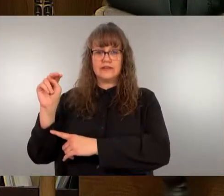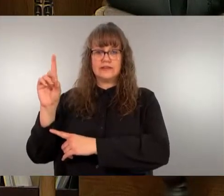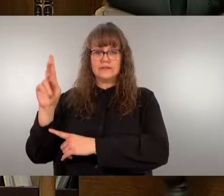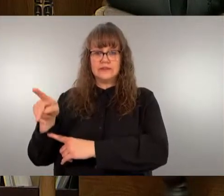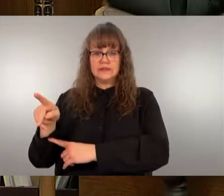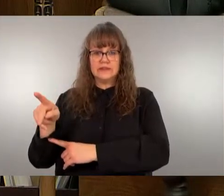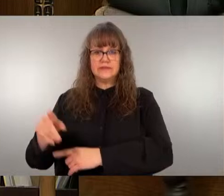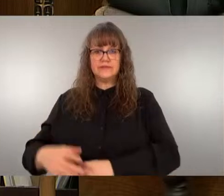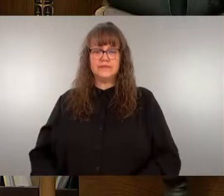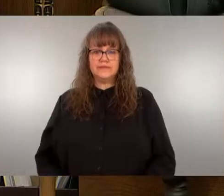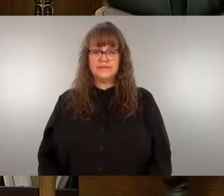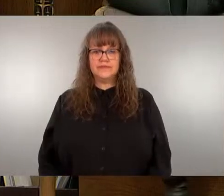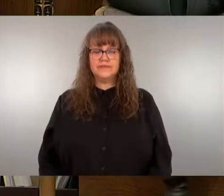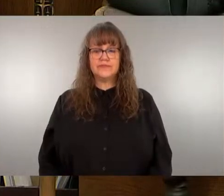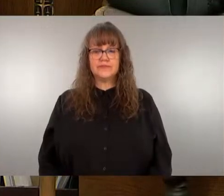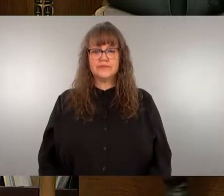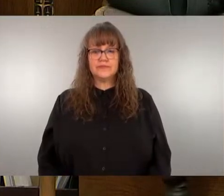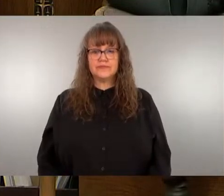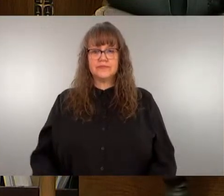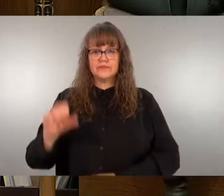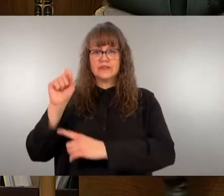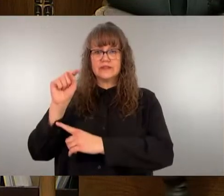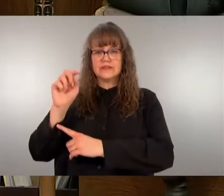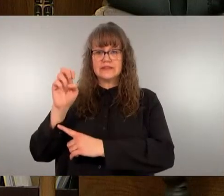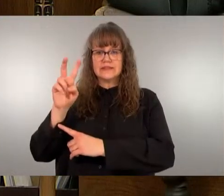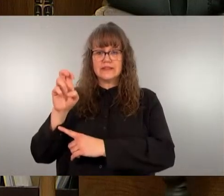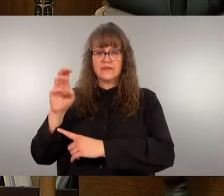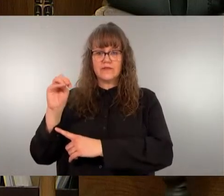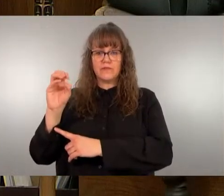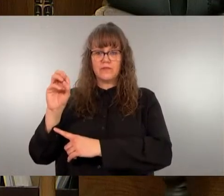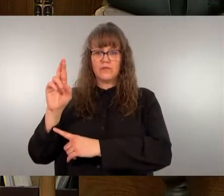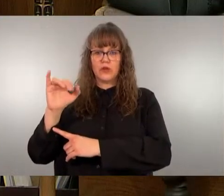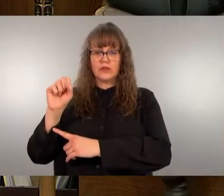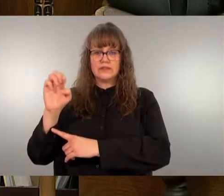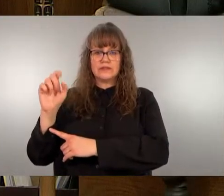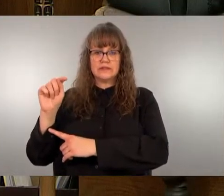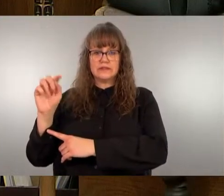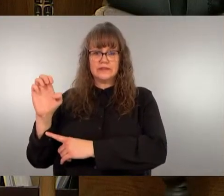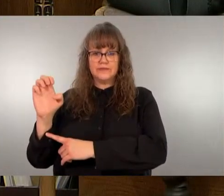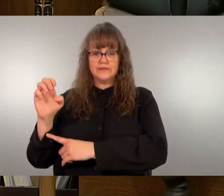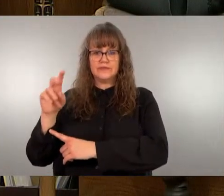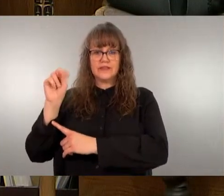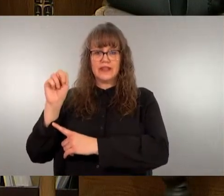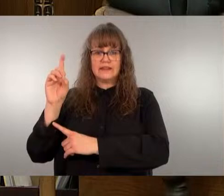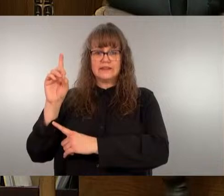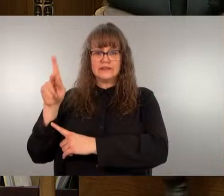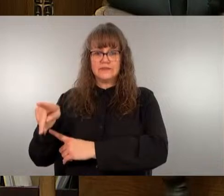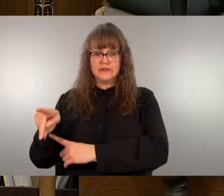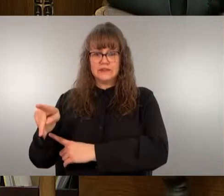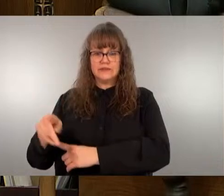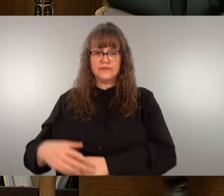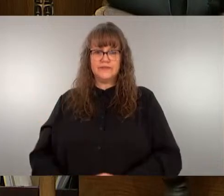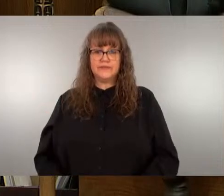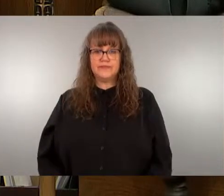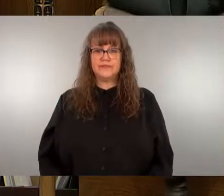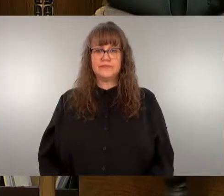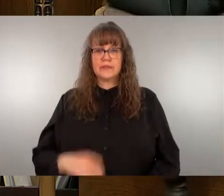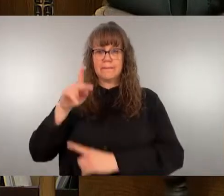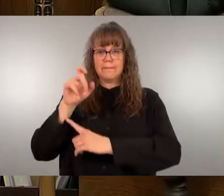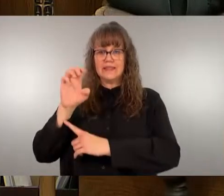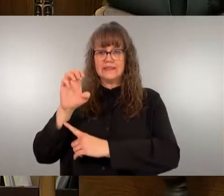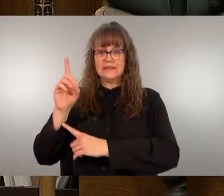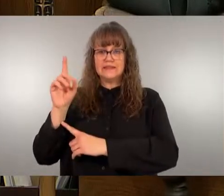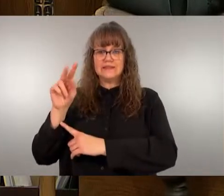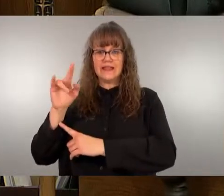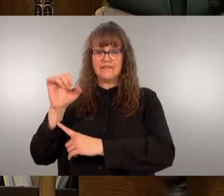Morissette, BC NDP. Kootenay Rockies, Pete Davis, Conservative Party, BC.